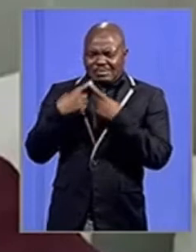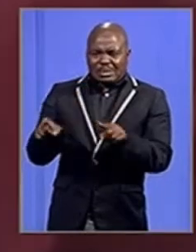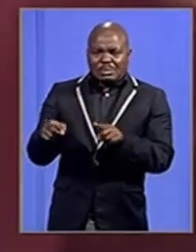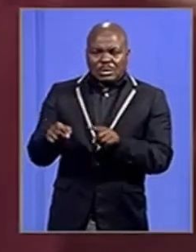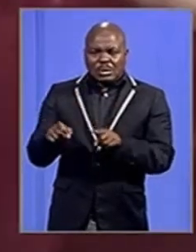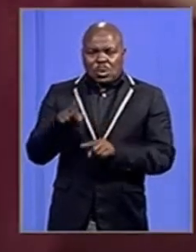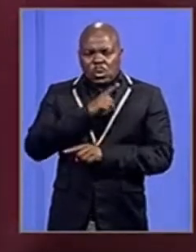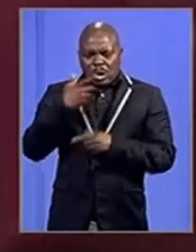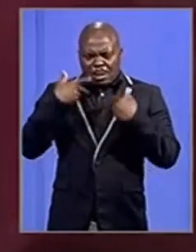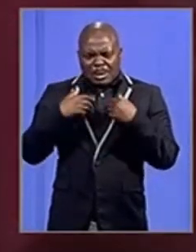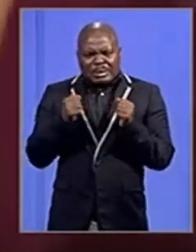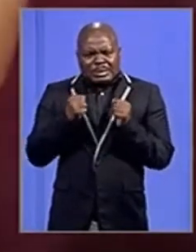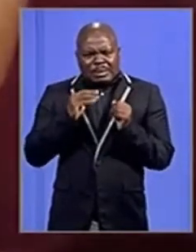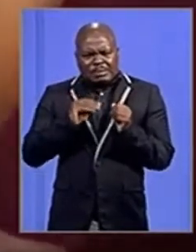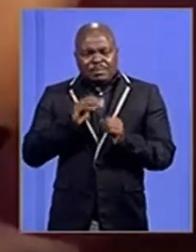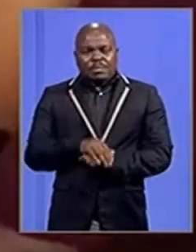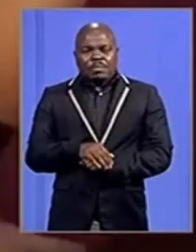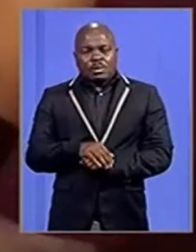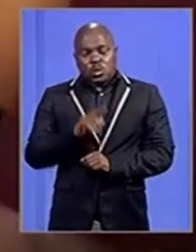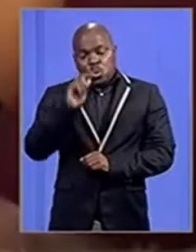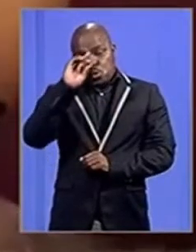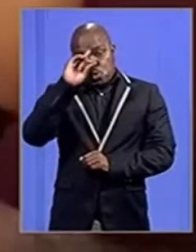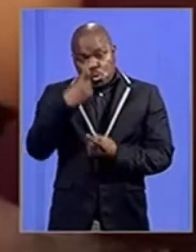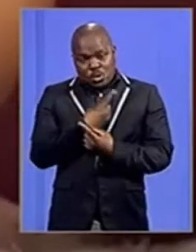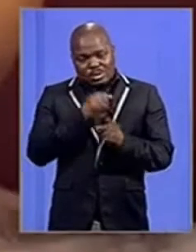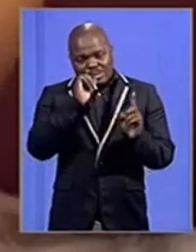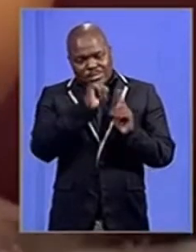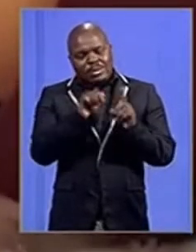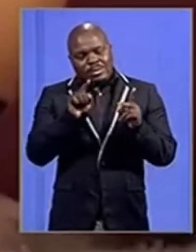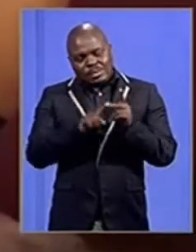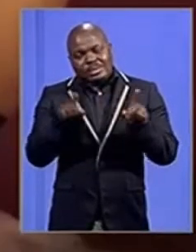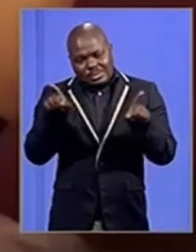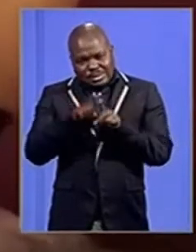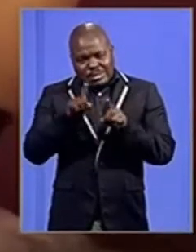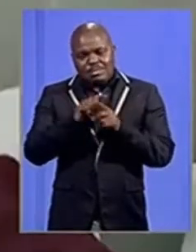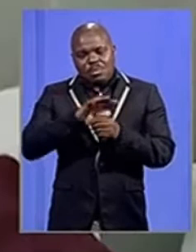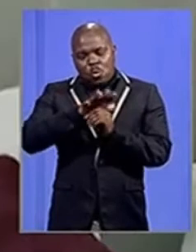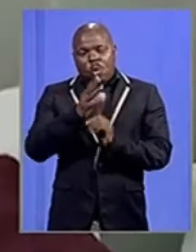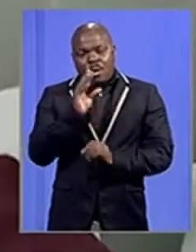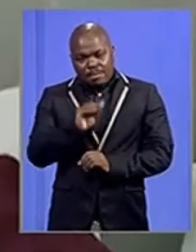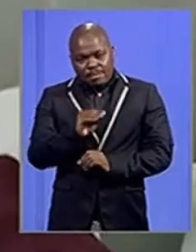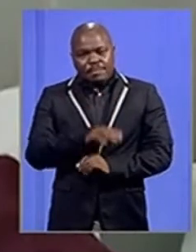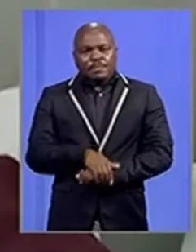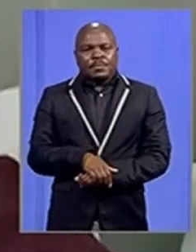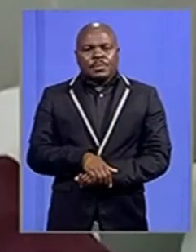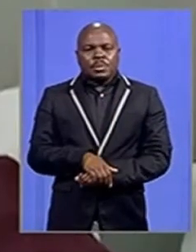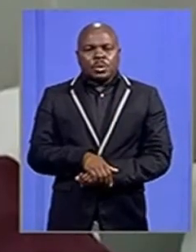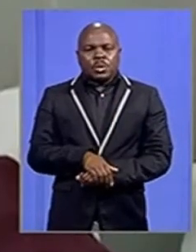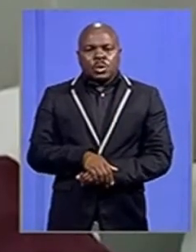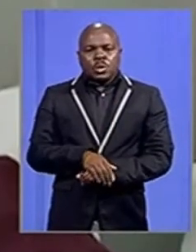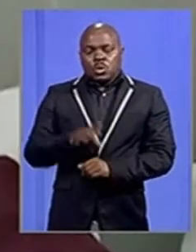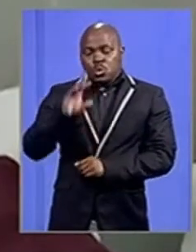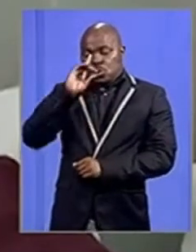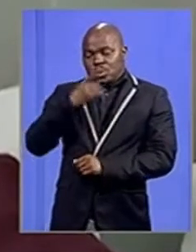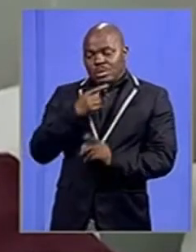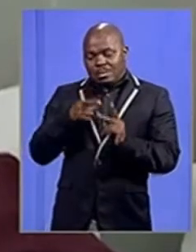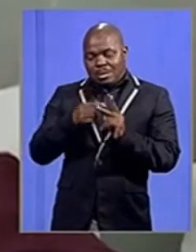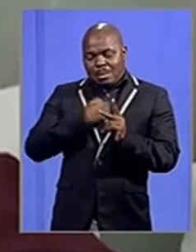body told. Morwedi wa gagwe le yena o na le COVID-19. My daughter, also being